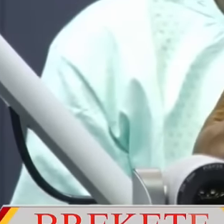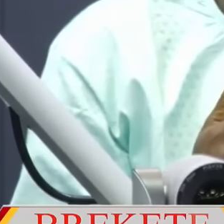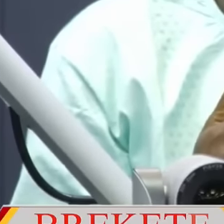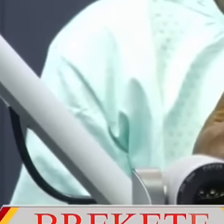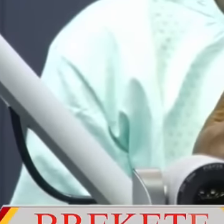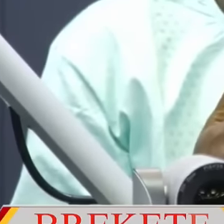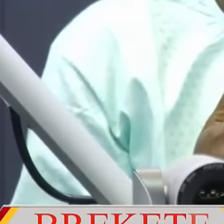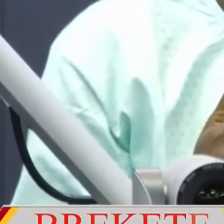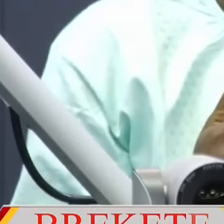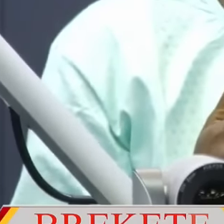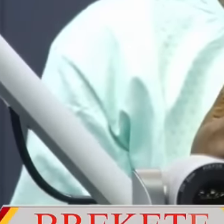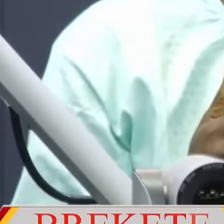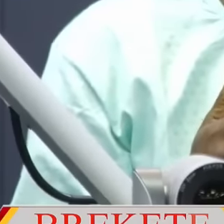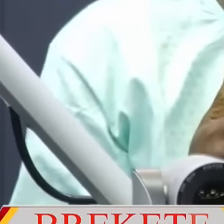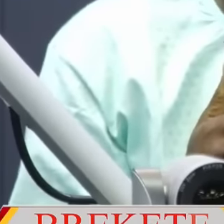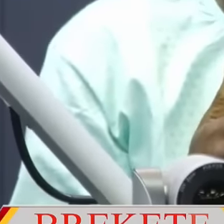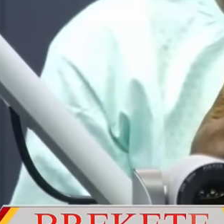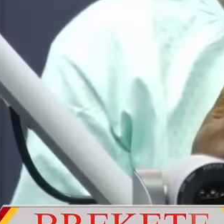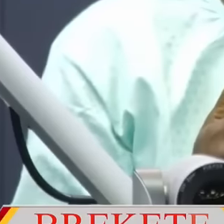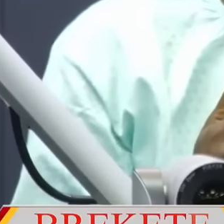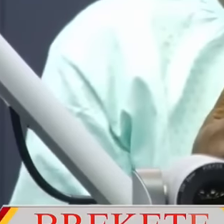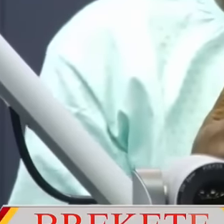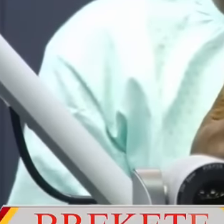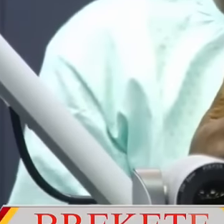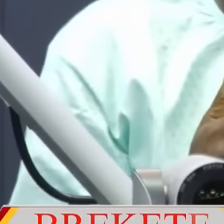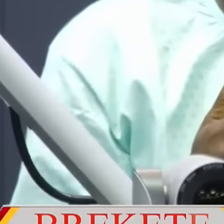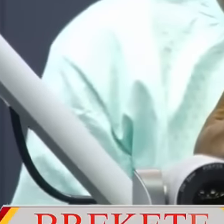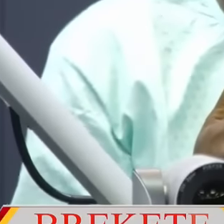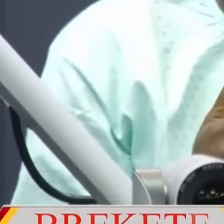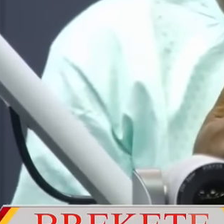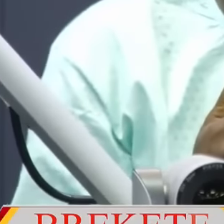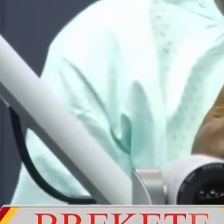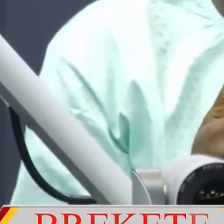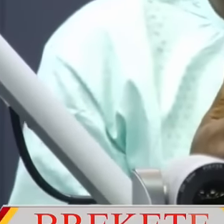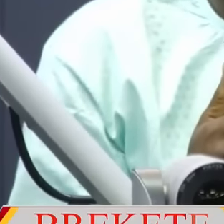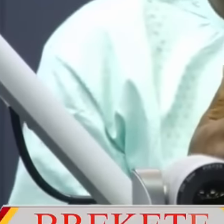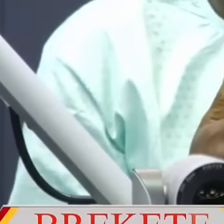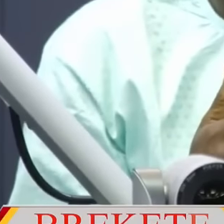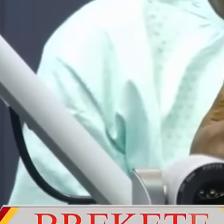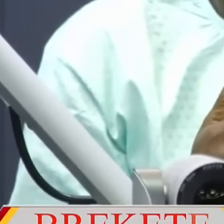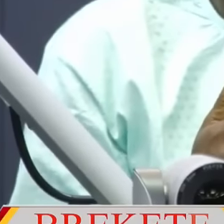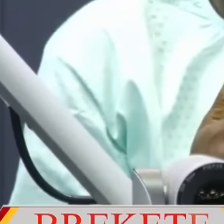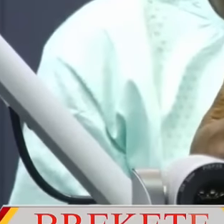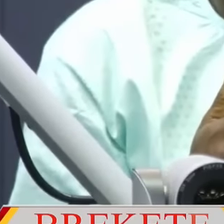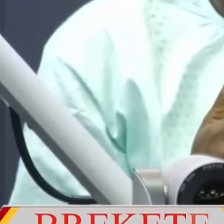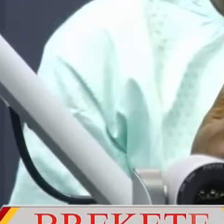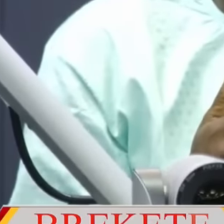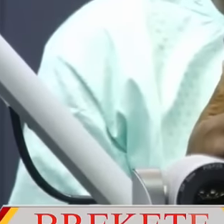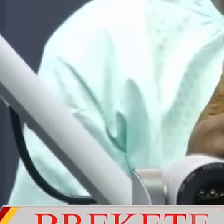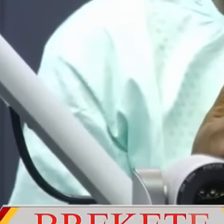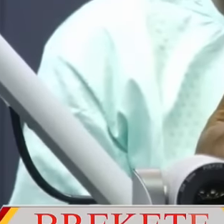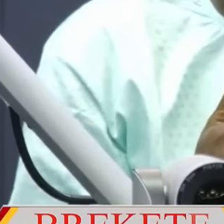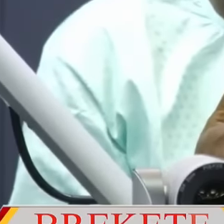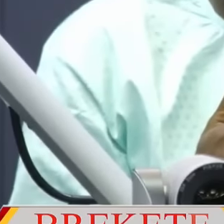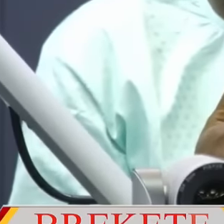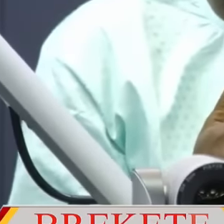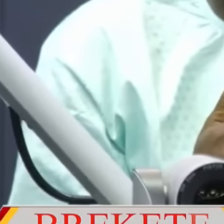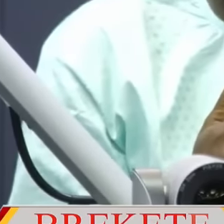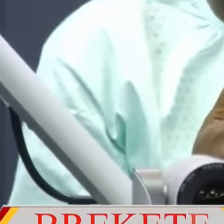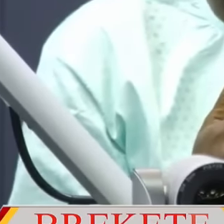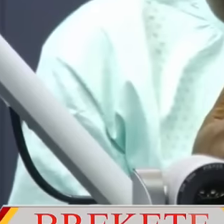mutum guda ya rasu ba mutum ya suka rasu oh mutum biyu sun mutu two people down there inside the har yanzu sauran suna nan tsare su nawa